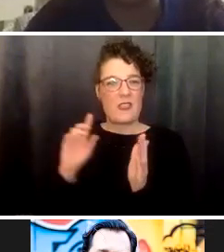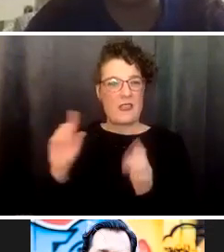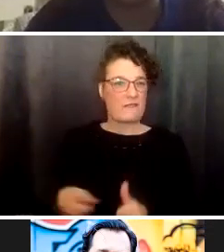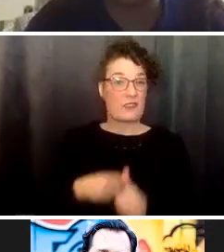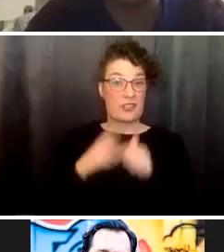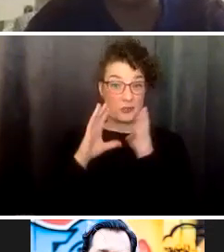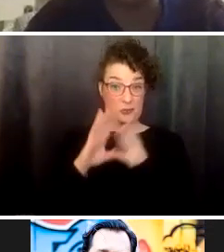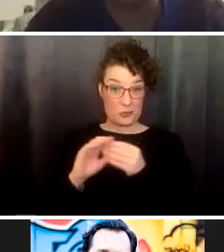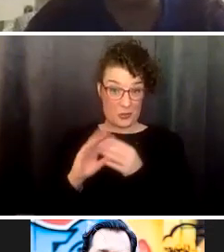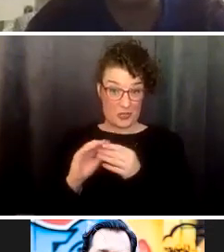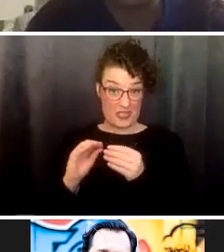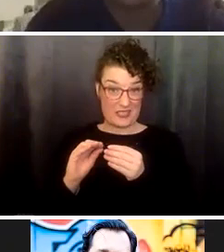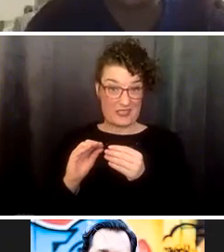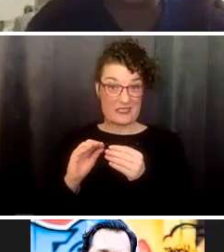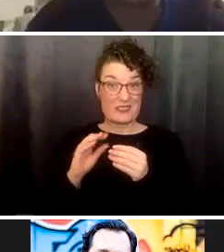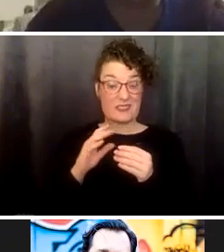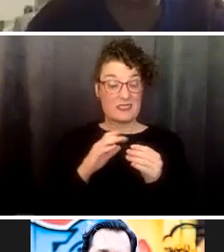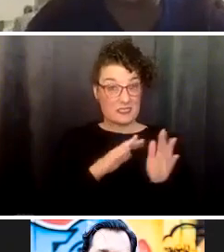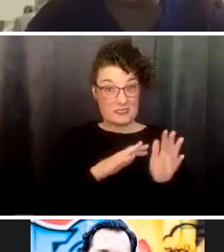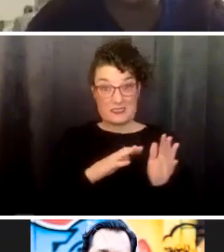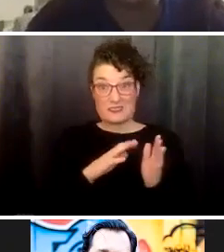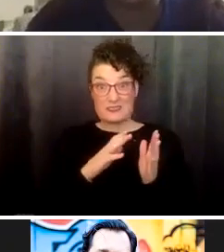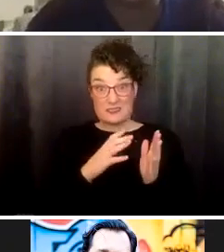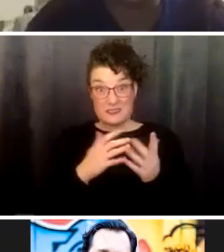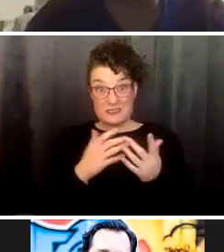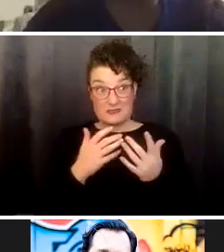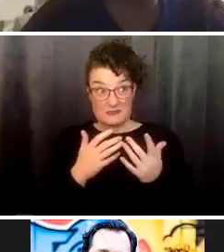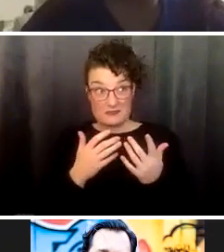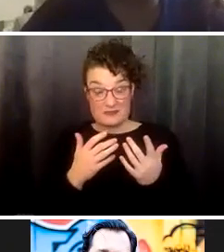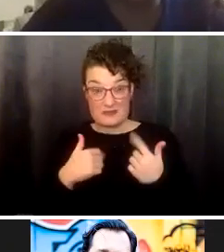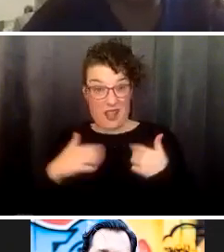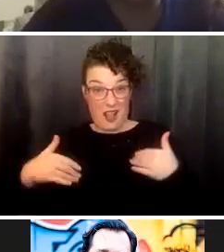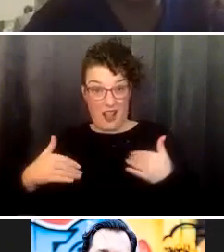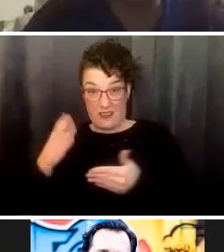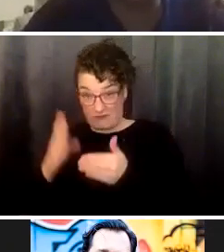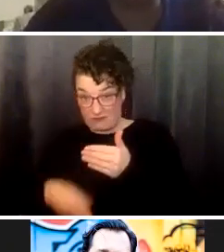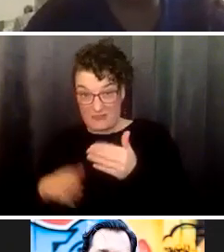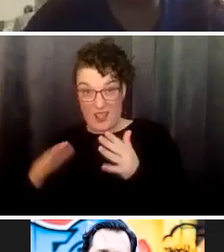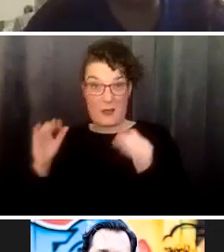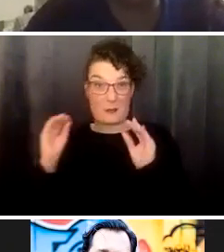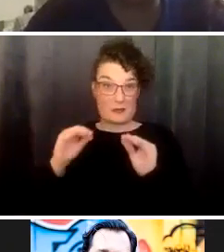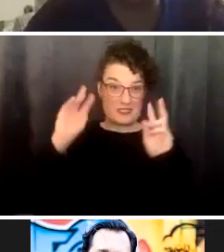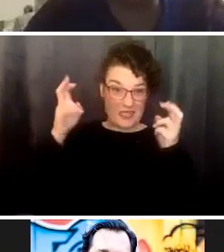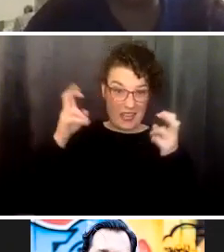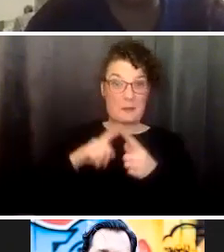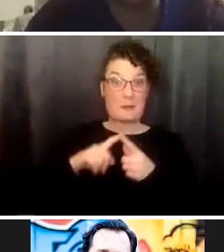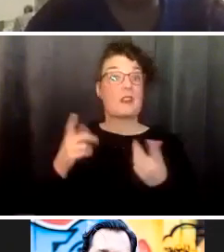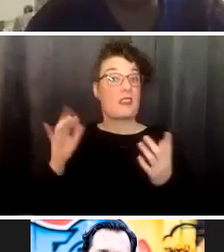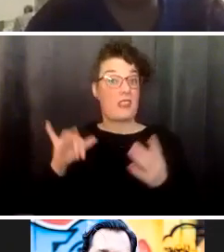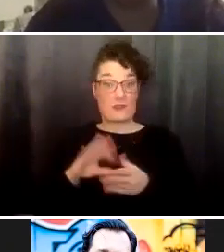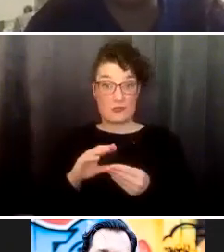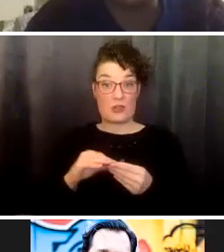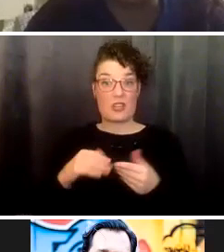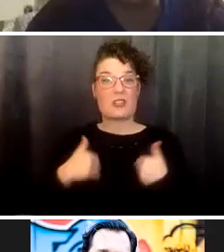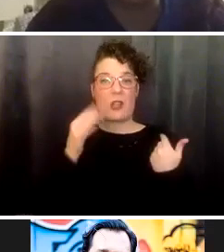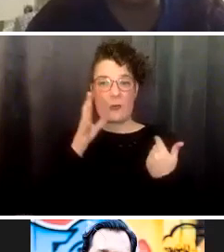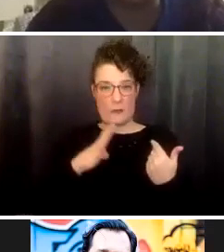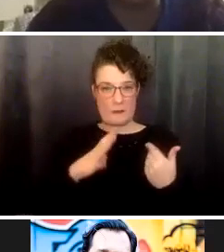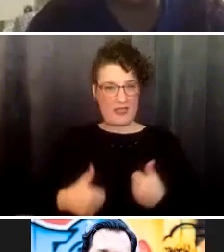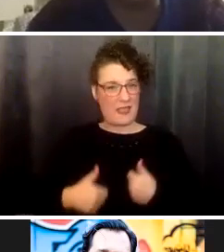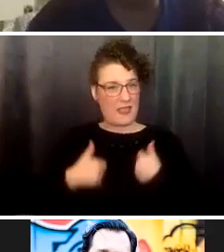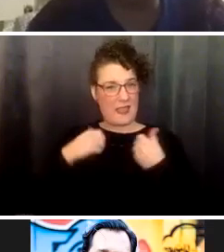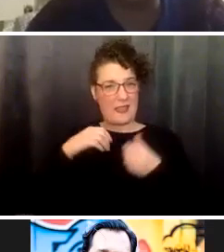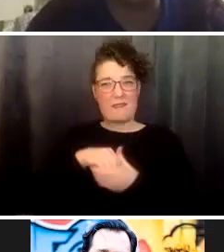still currently in process and still is currently untitled. But in it, a young woman lives deep in the meadow, having